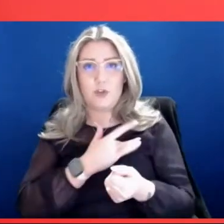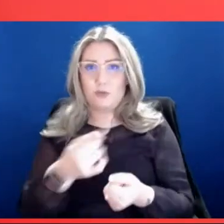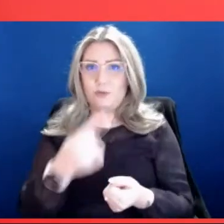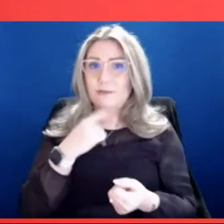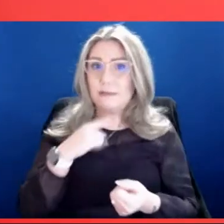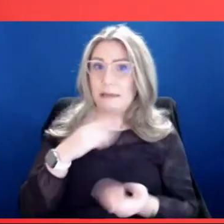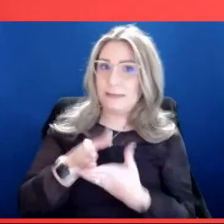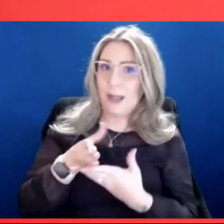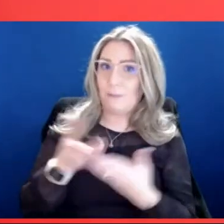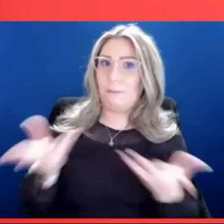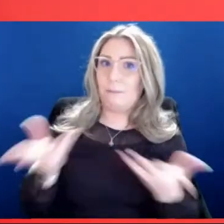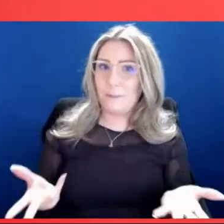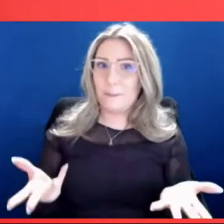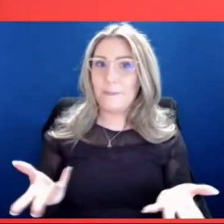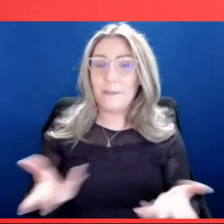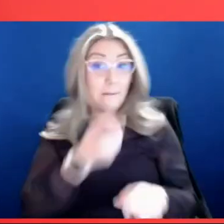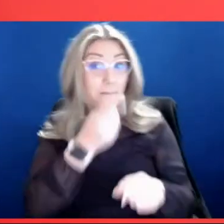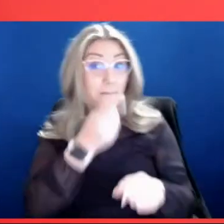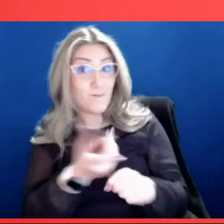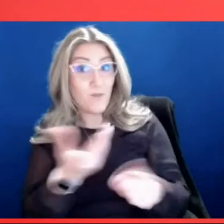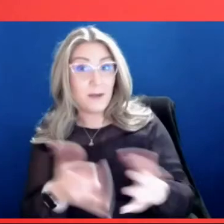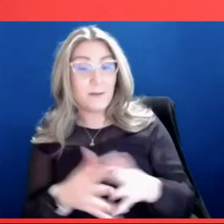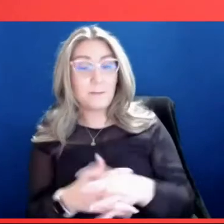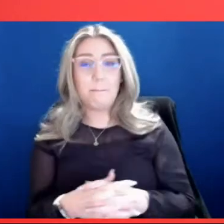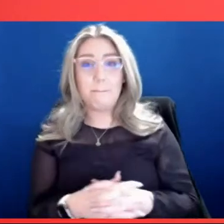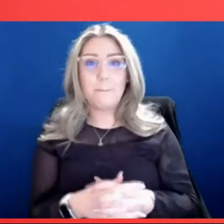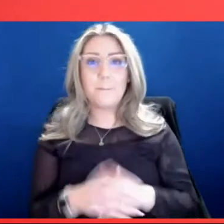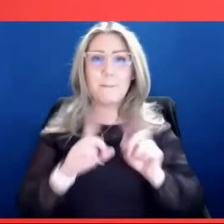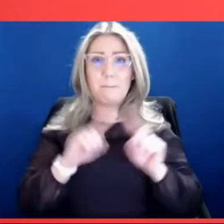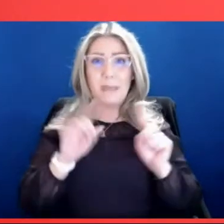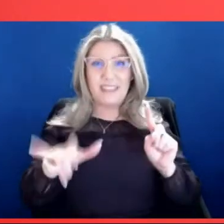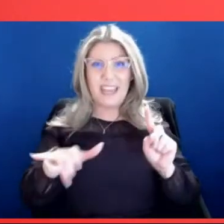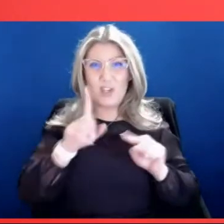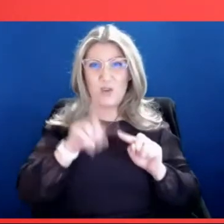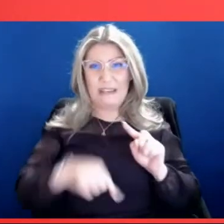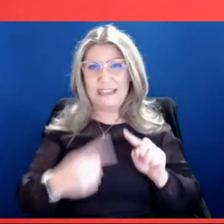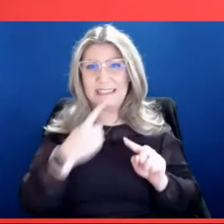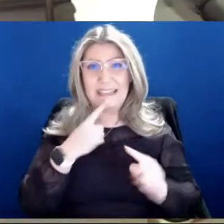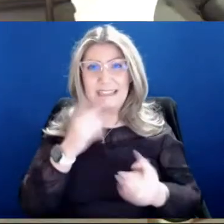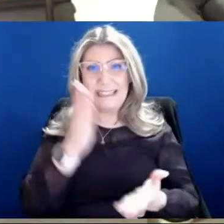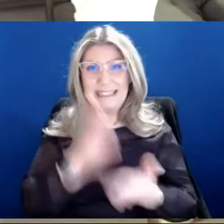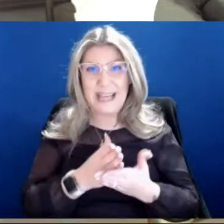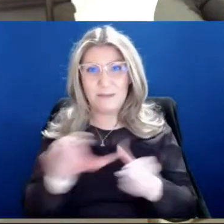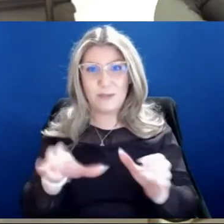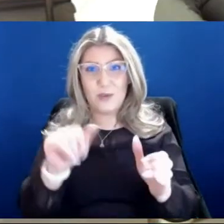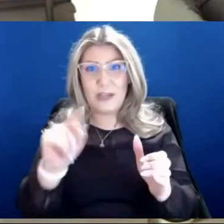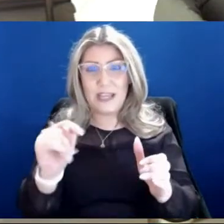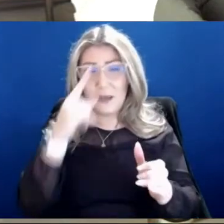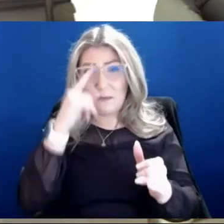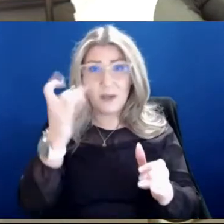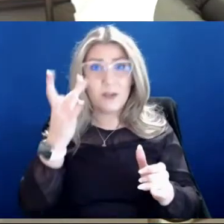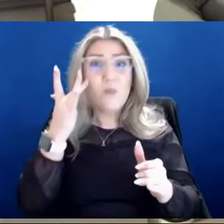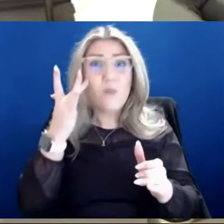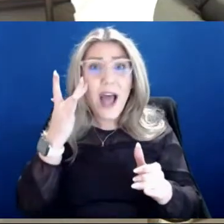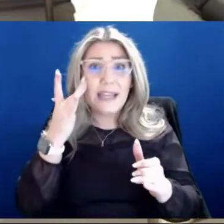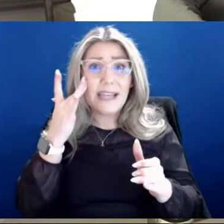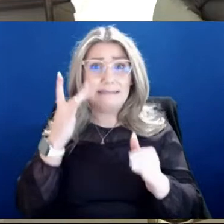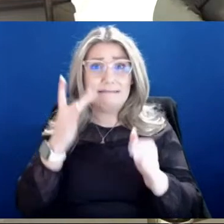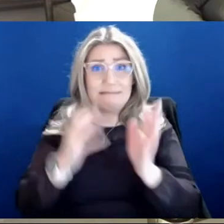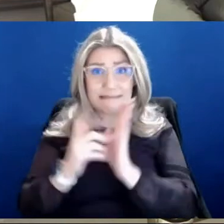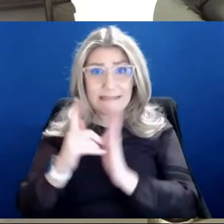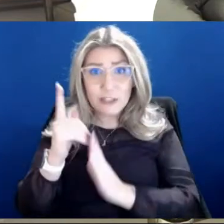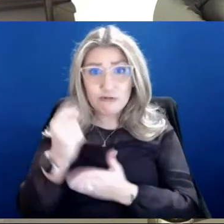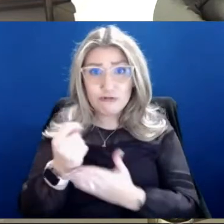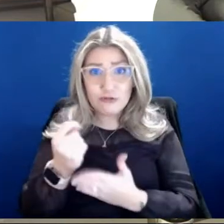Right. So, but this, you can't say stop doing it. Because it's cancer treatment. Because it's cancer treatment. So this is where you have to learn,